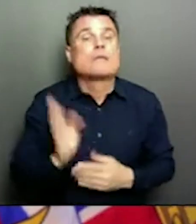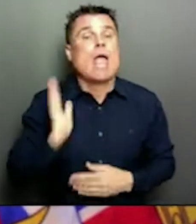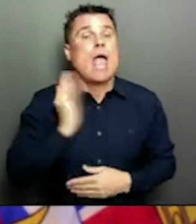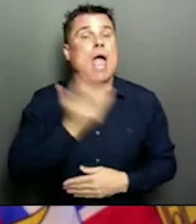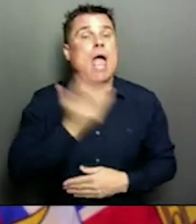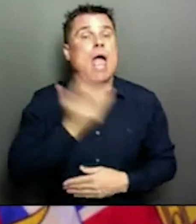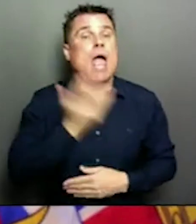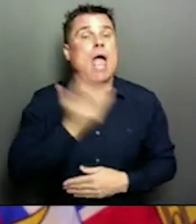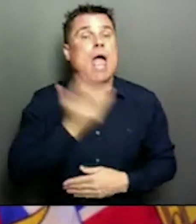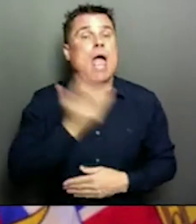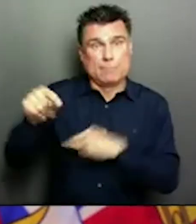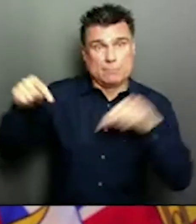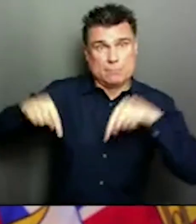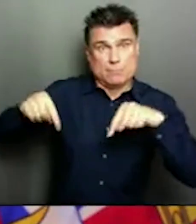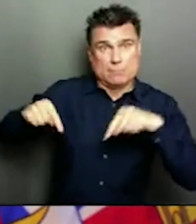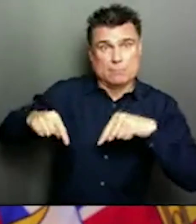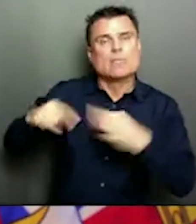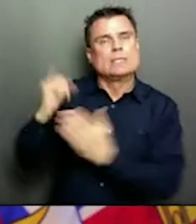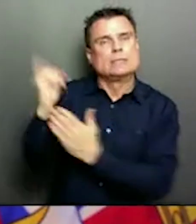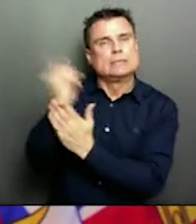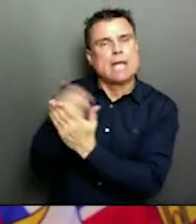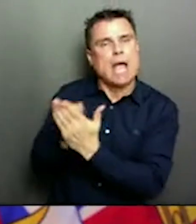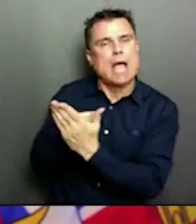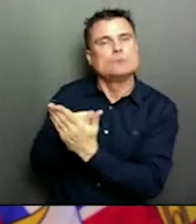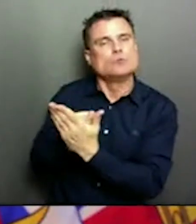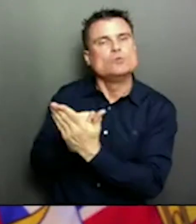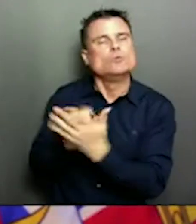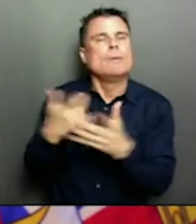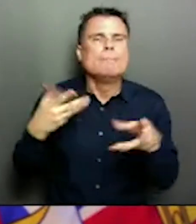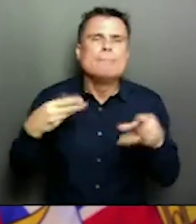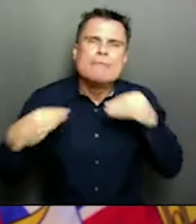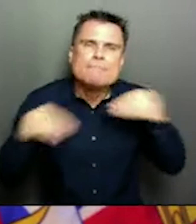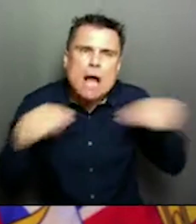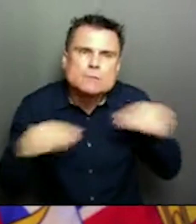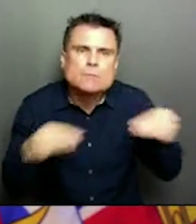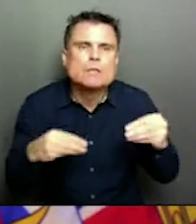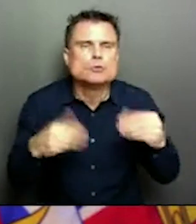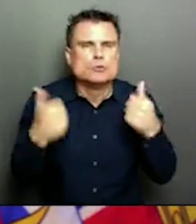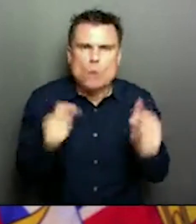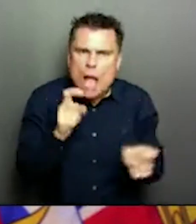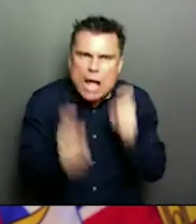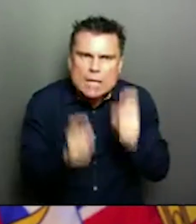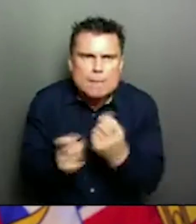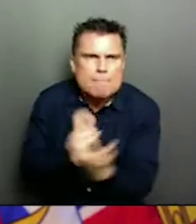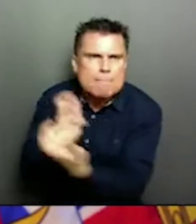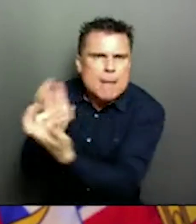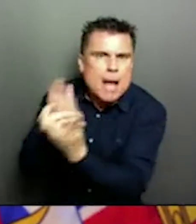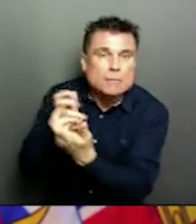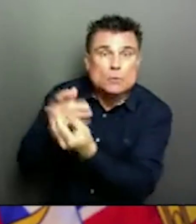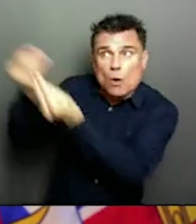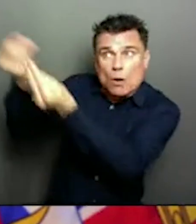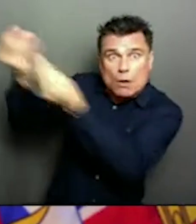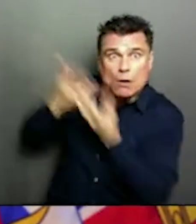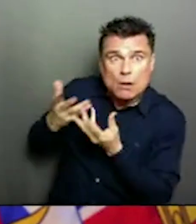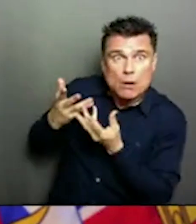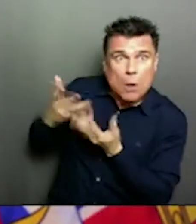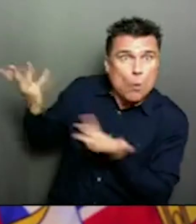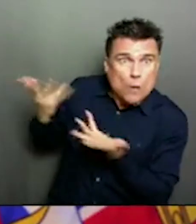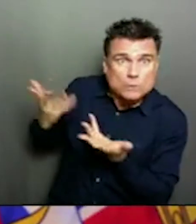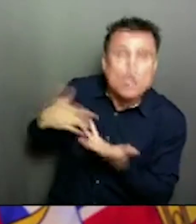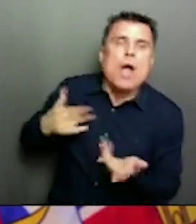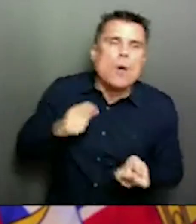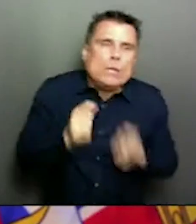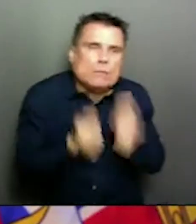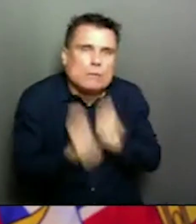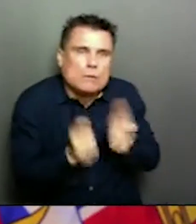built to allow us to be adaptable and to be in step with every change as it happens. It's also why we